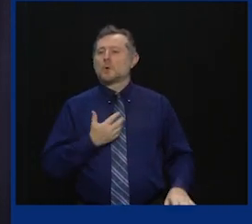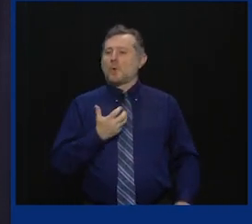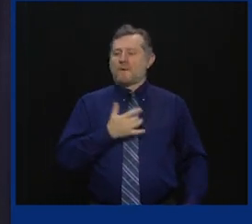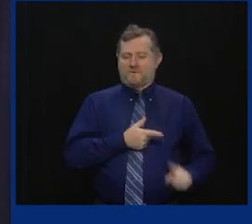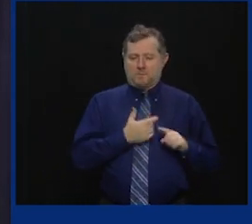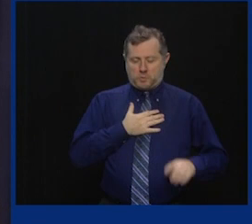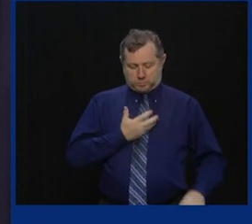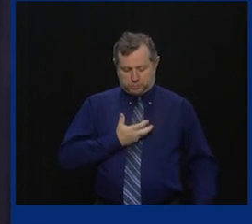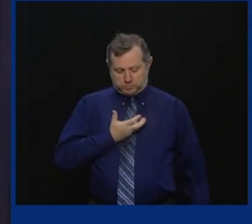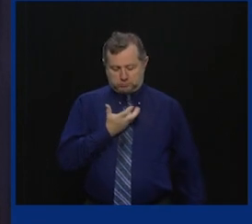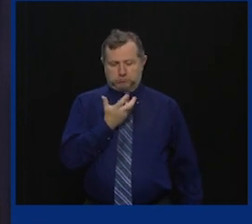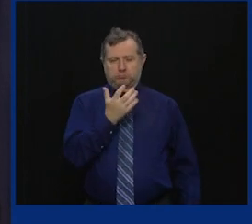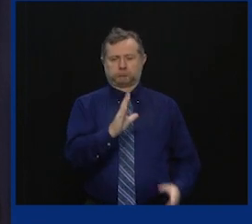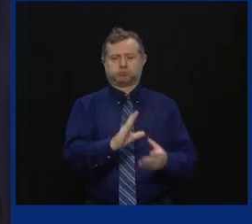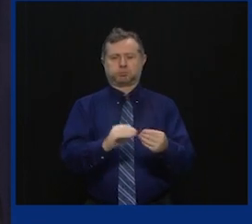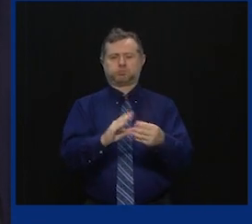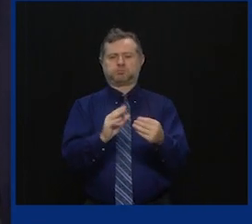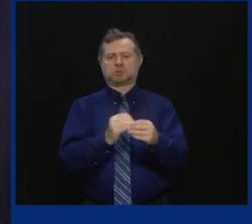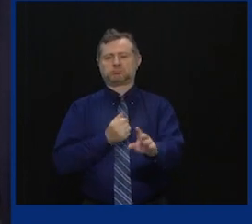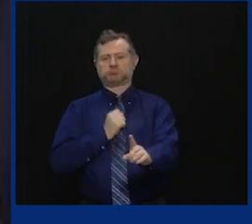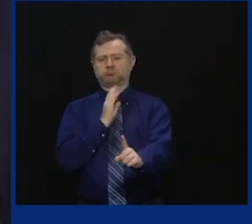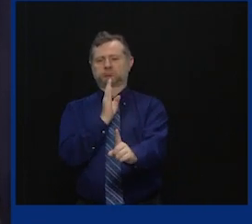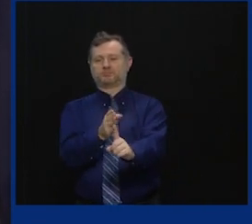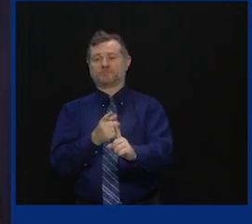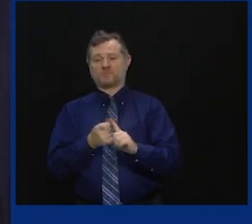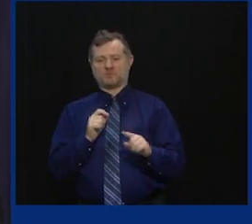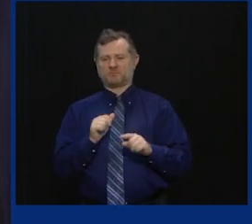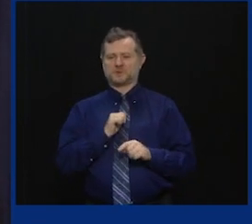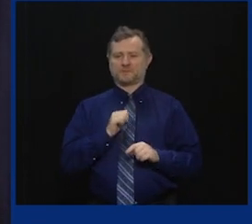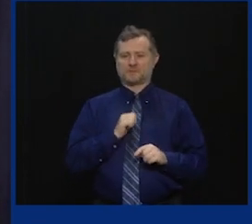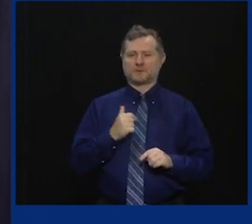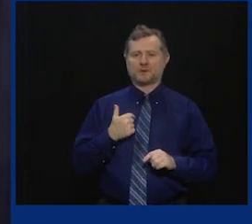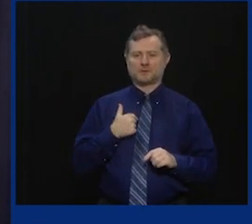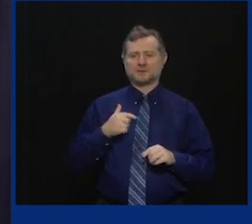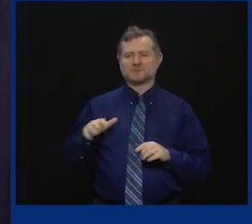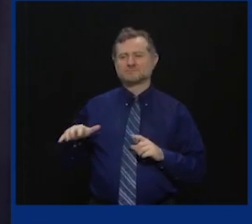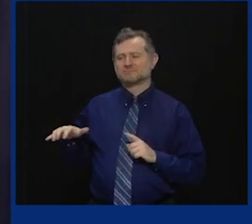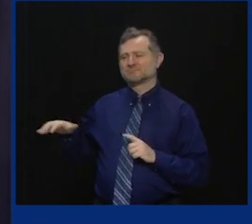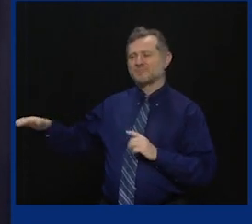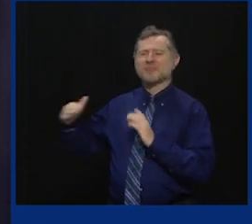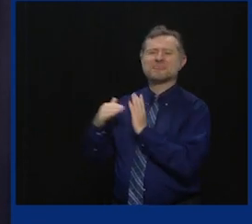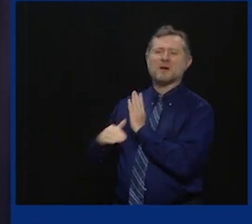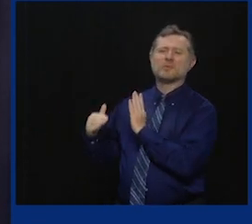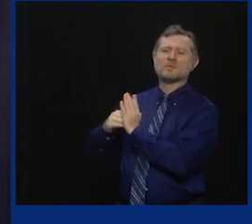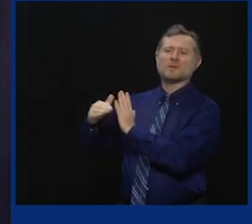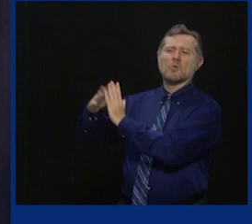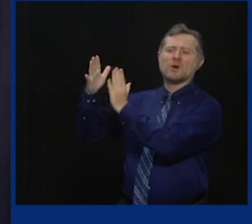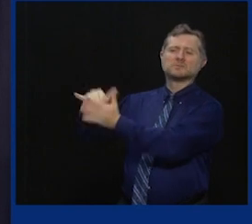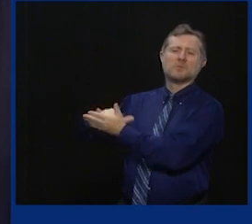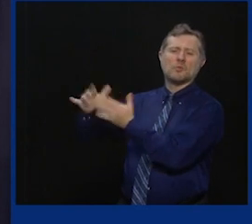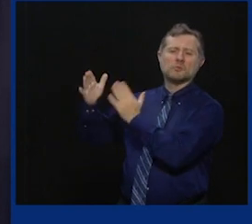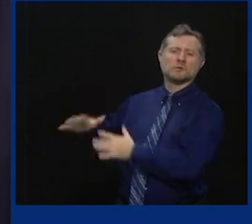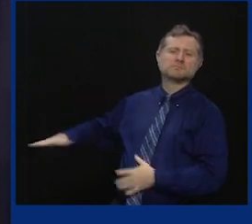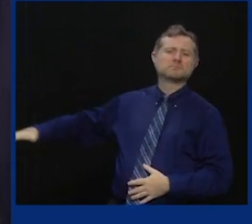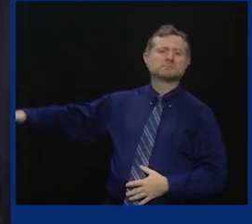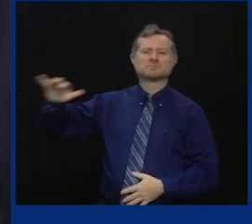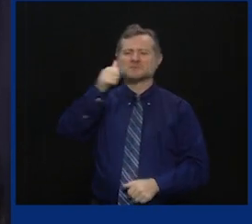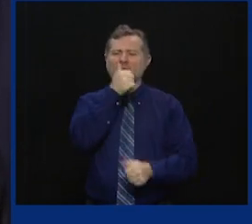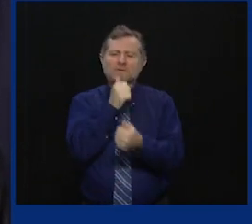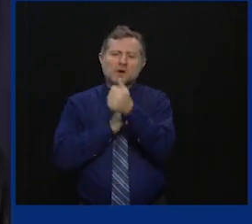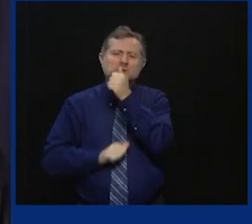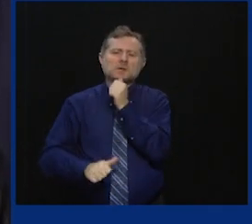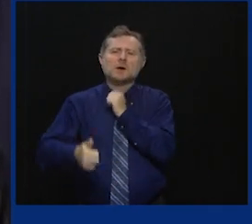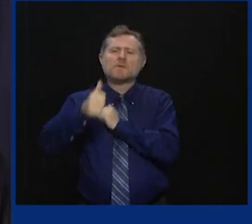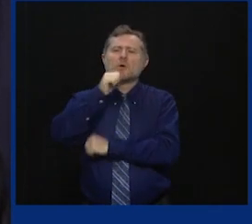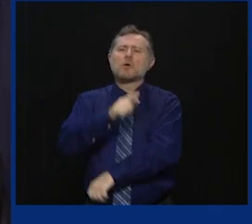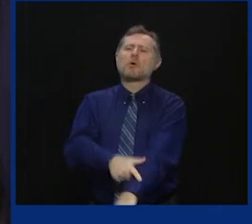speaking for myself, I'm speaking for the thousands of New Yorkers who have been suffering for far too long.